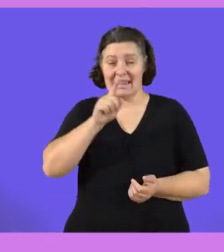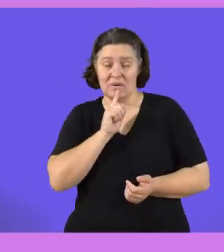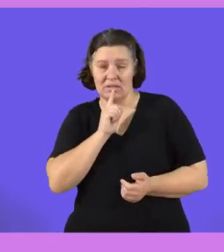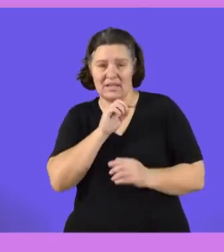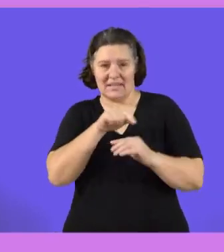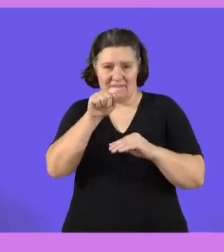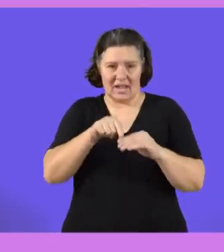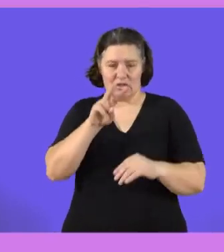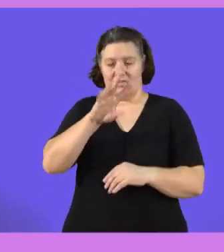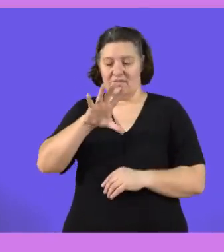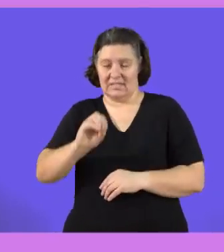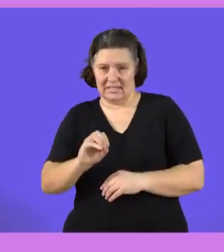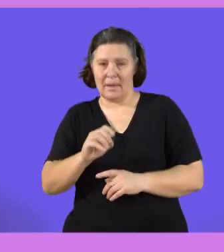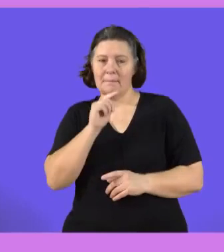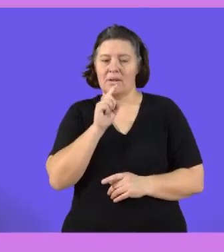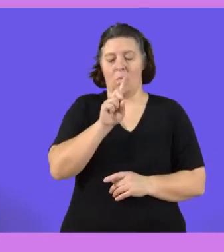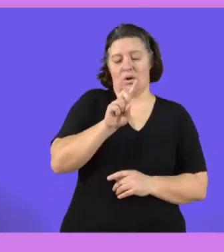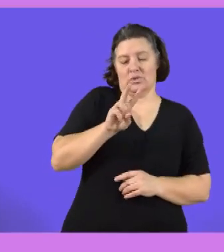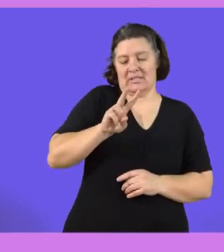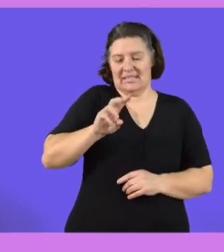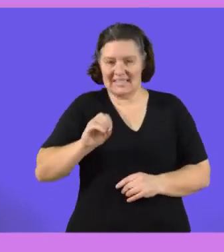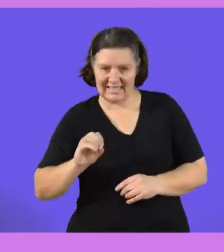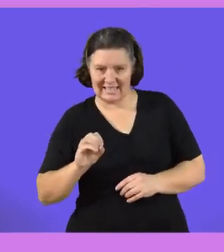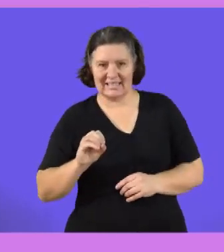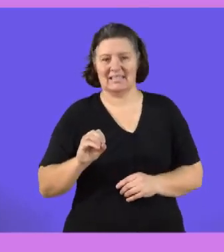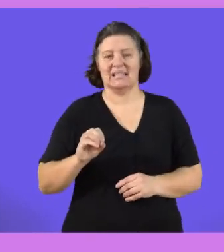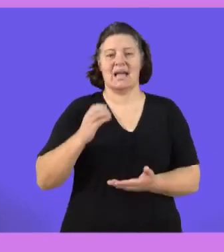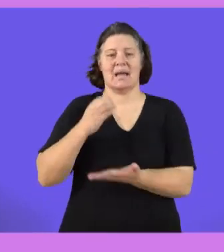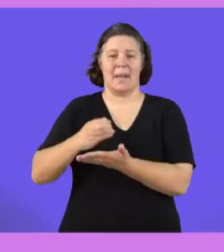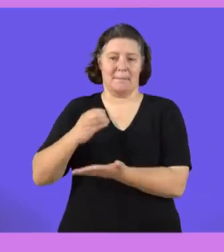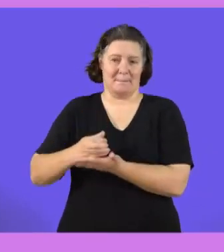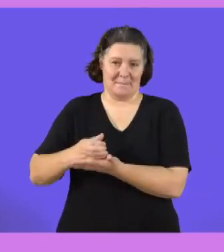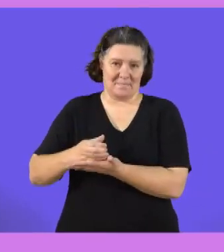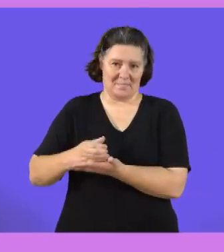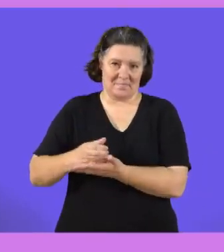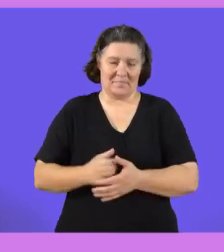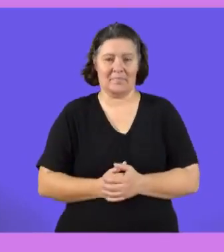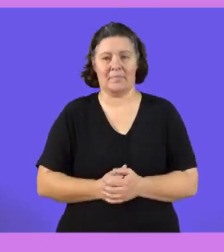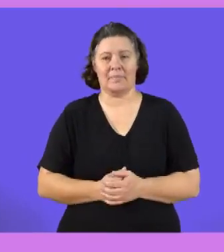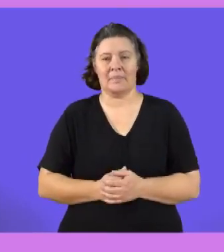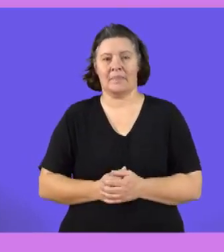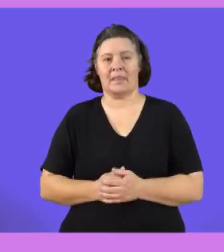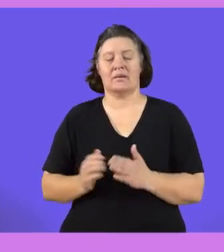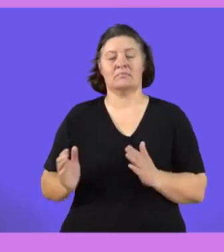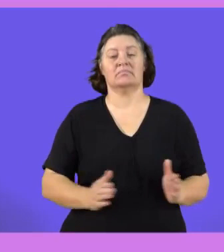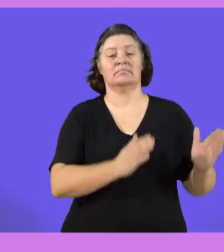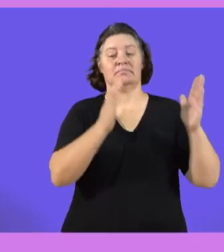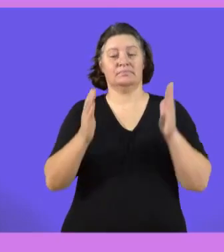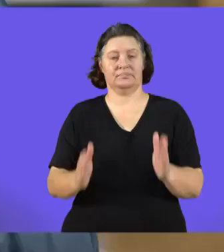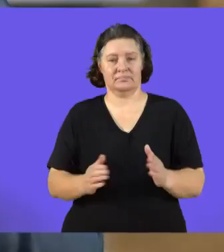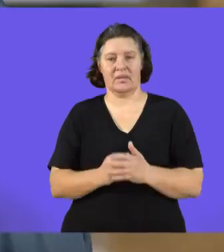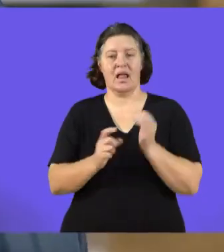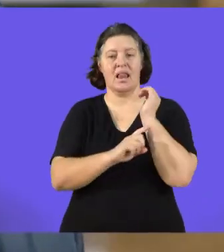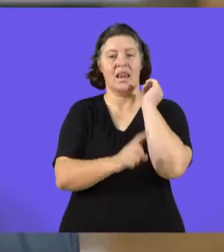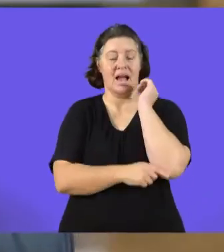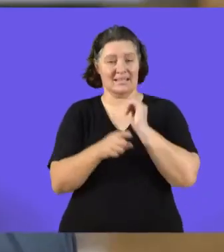have 120, and this time around, that will be cups. Now, learners, we are moving to